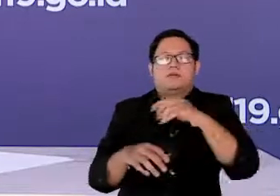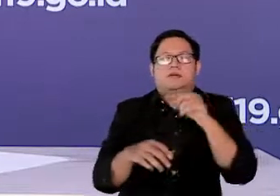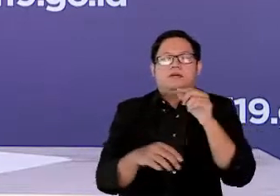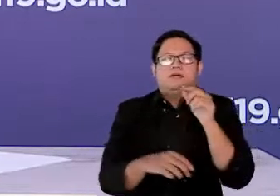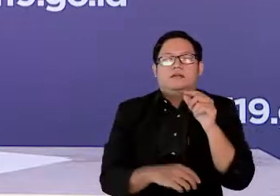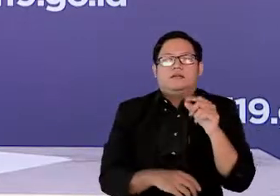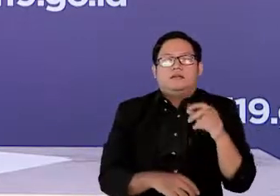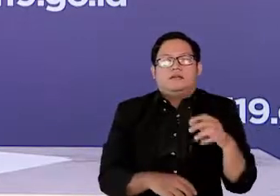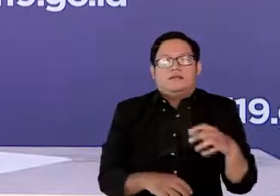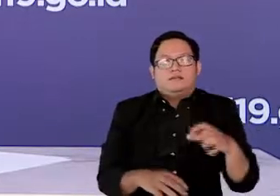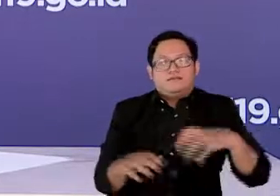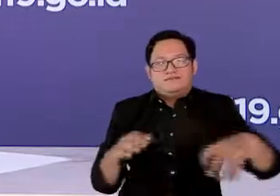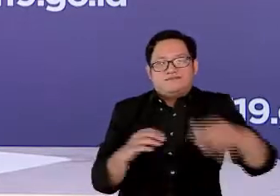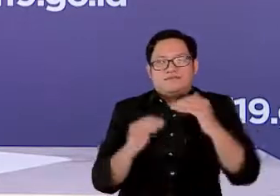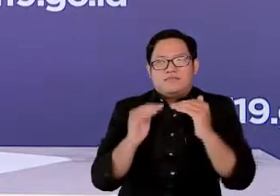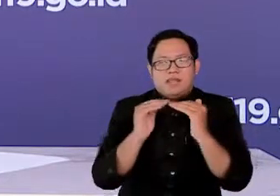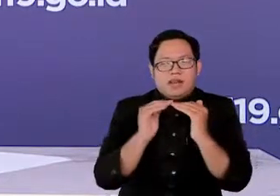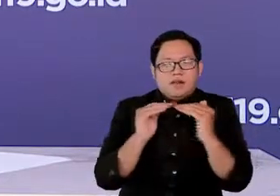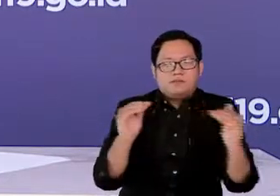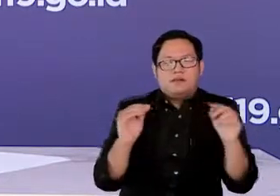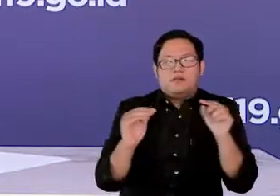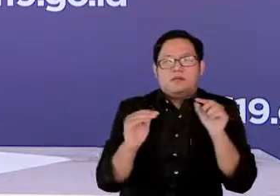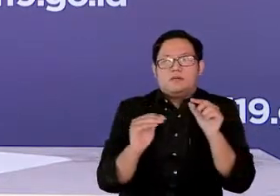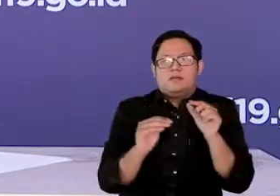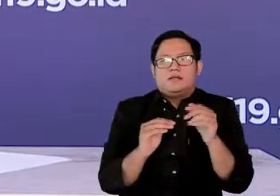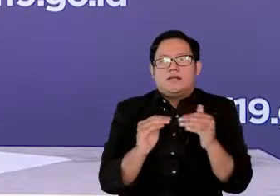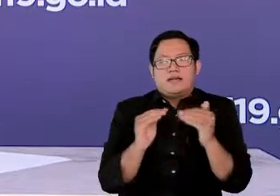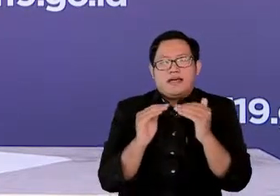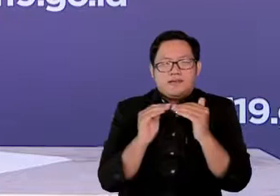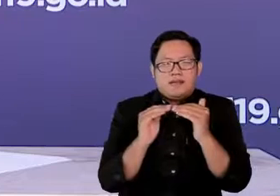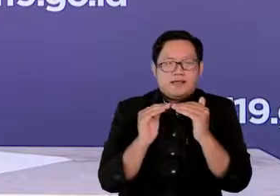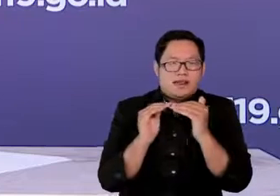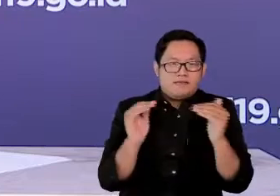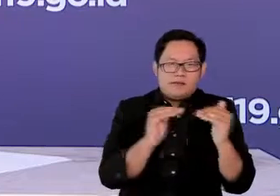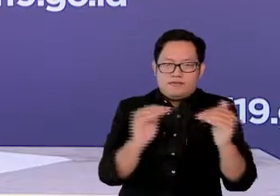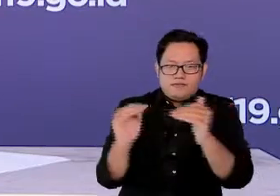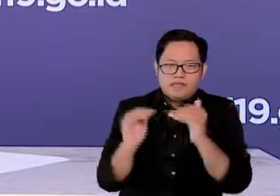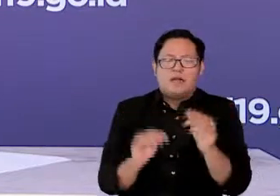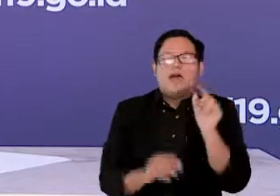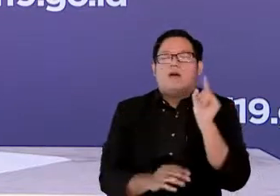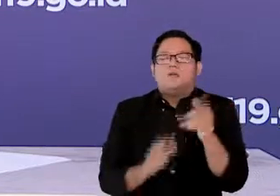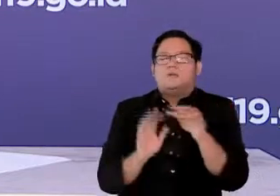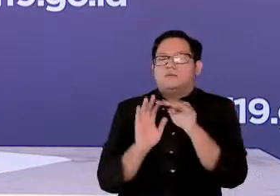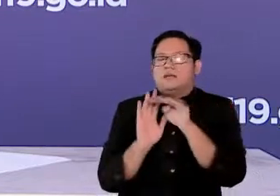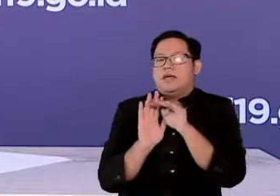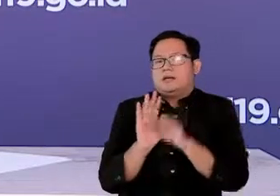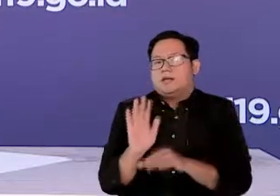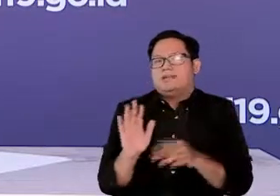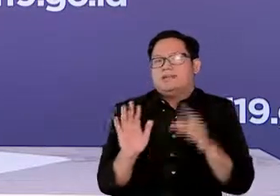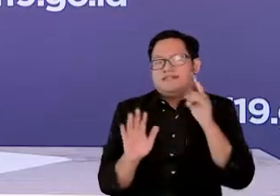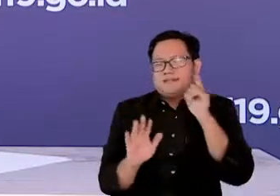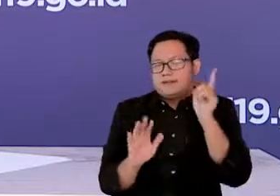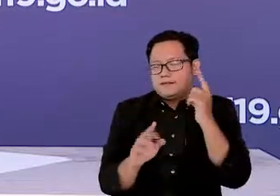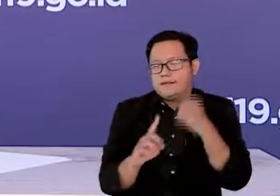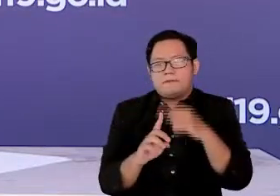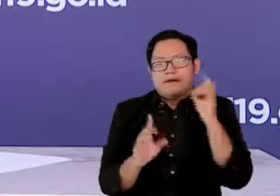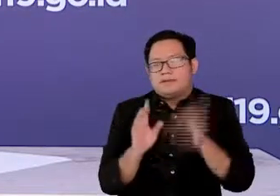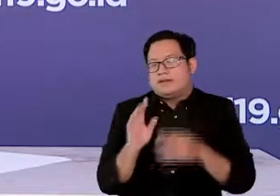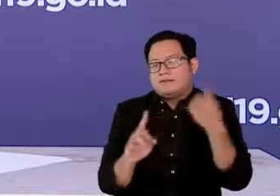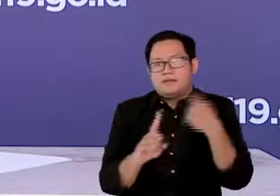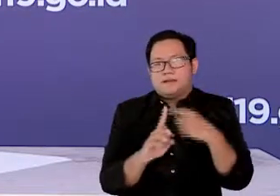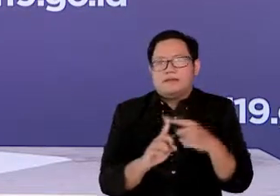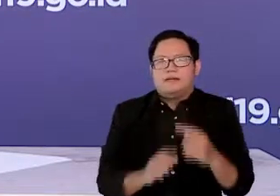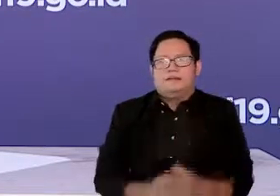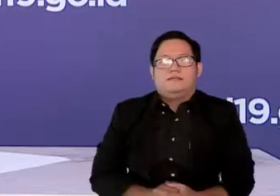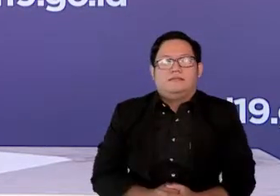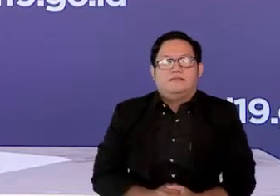regional level in order to increase national vaccination achievements which have exceeded 24% of the